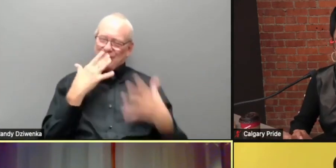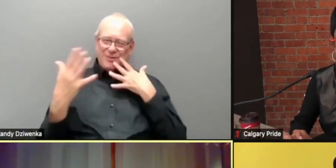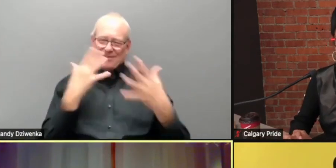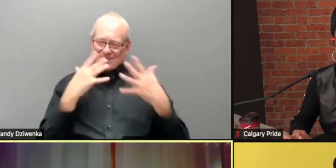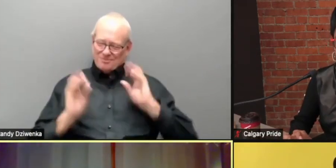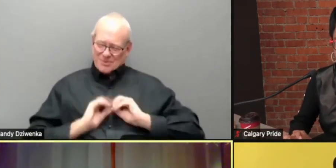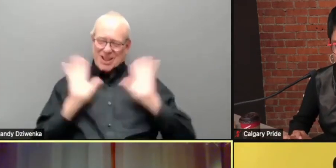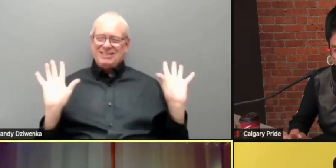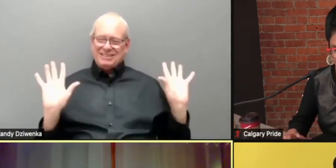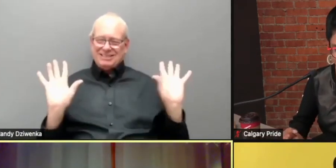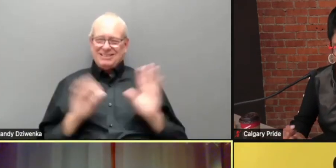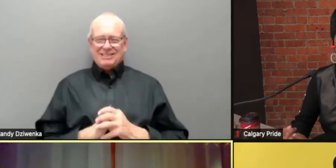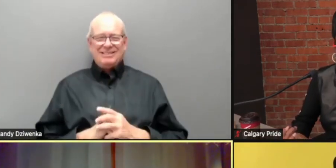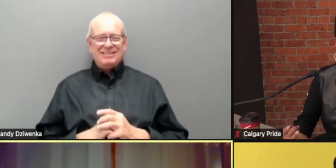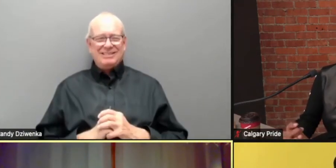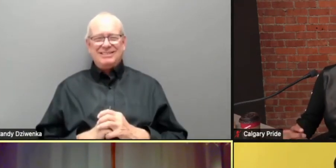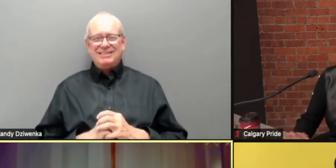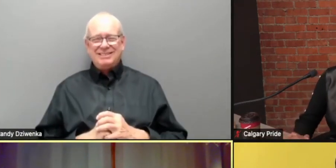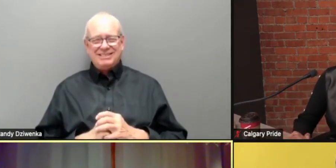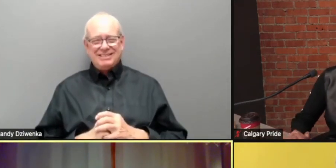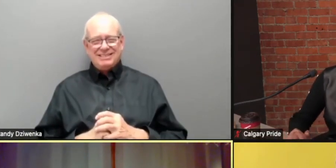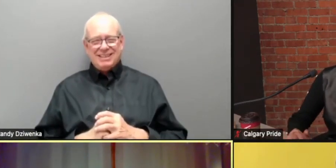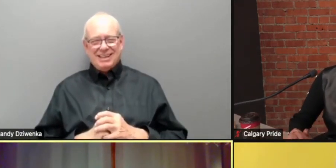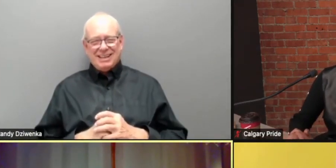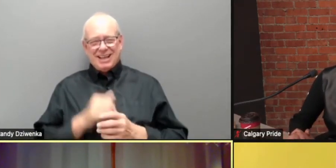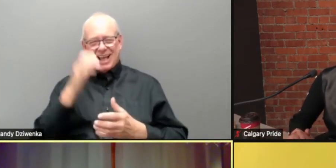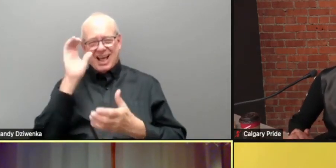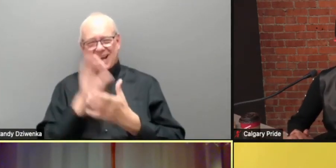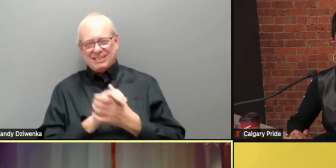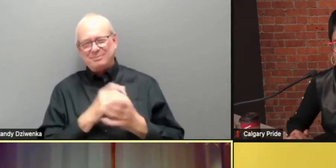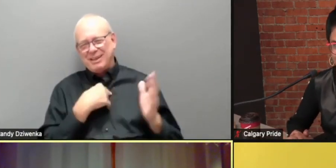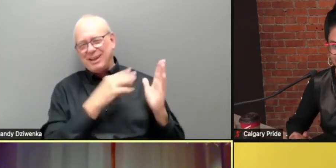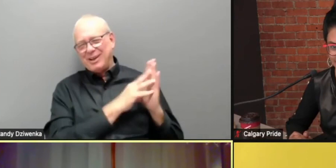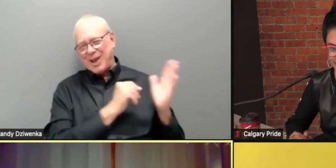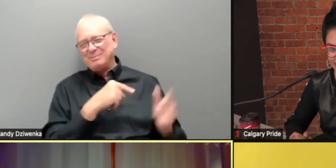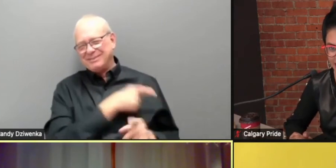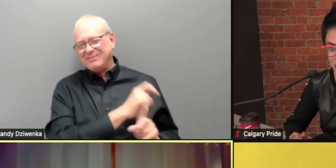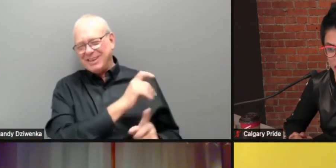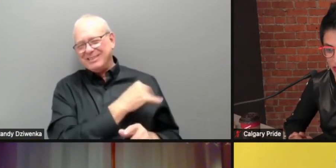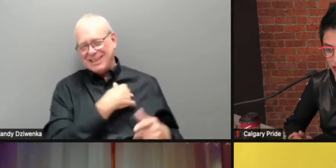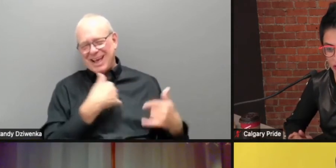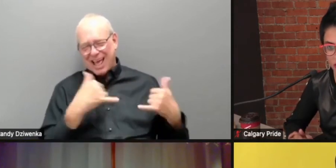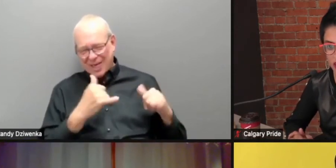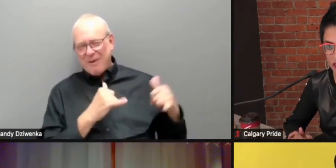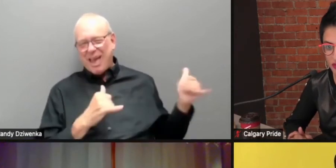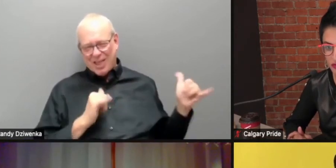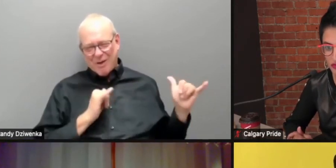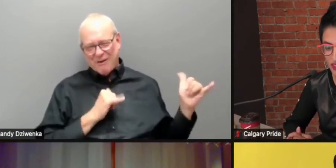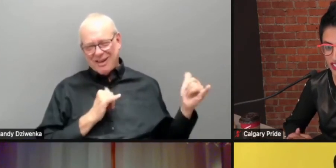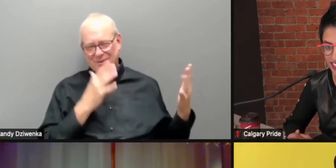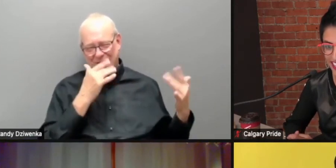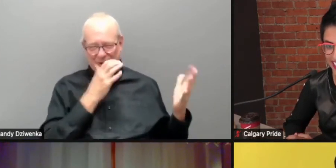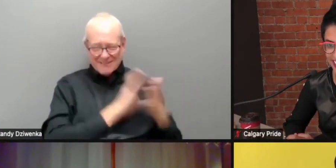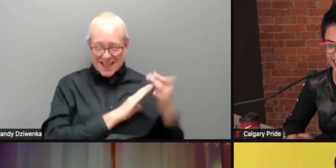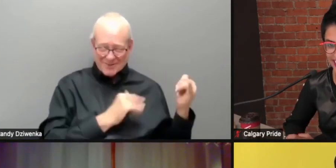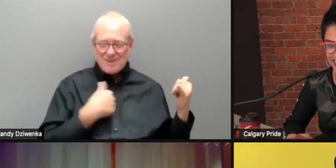he copies me. So. I do. I follow whatever she does. Yellow is a beautiful color.